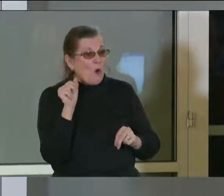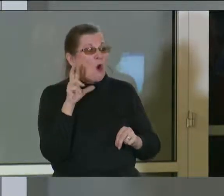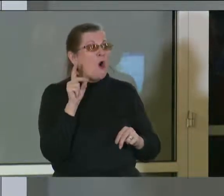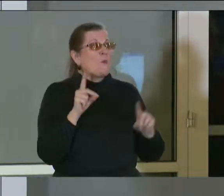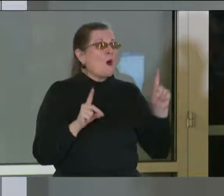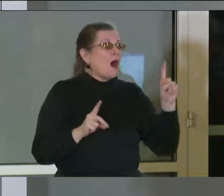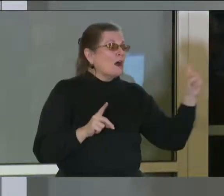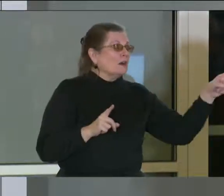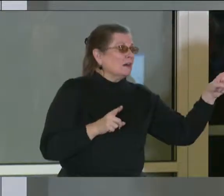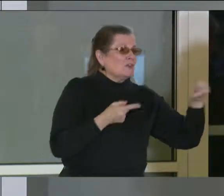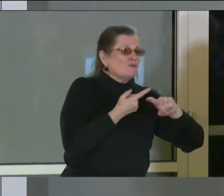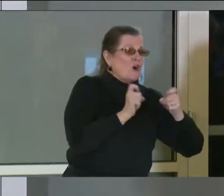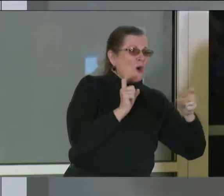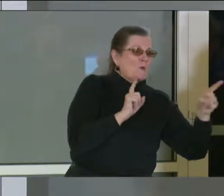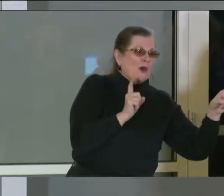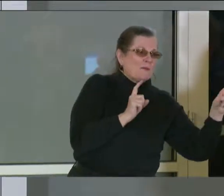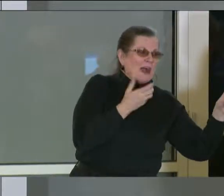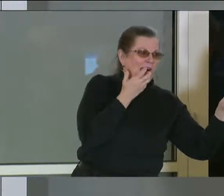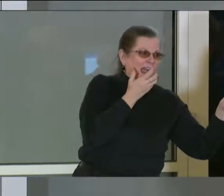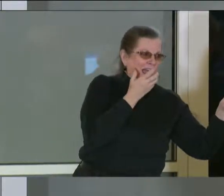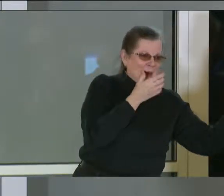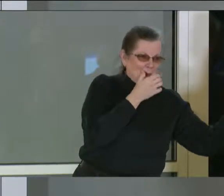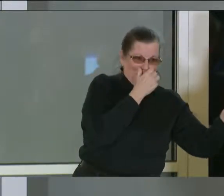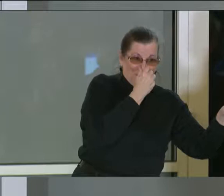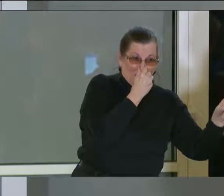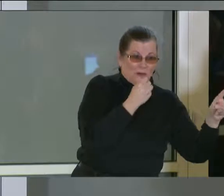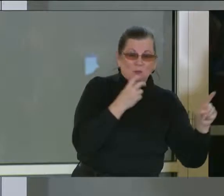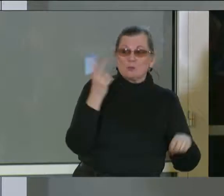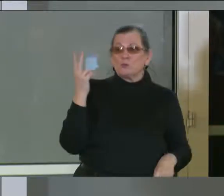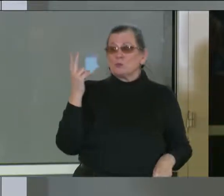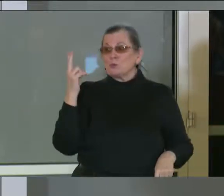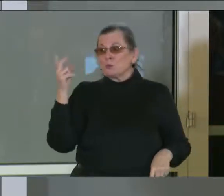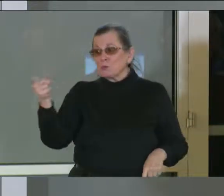house? There you go. Ward 2?